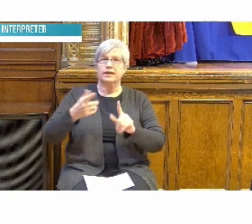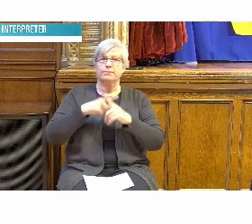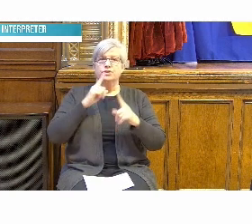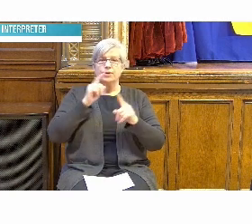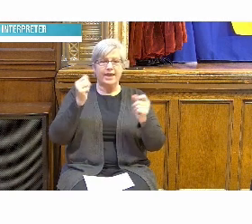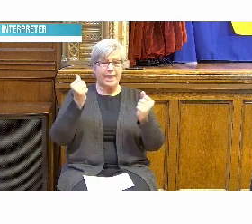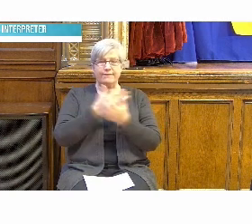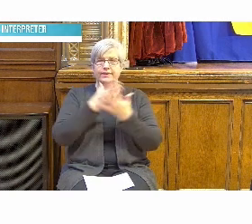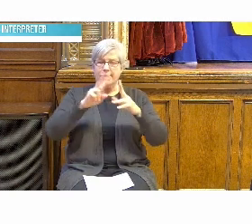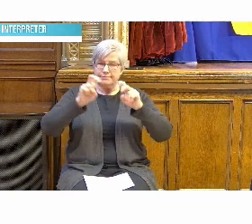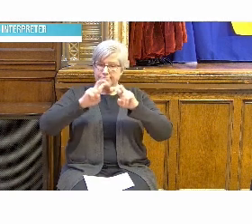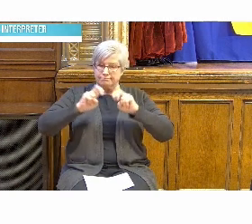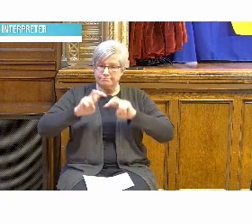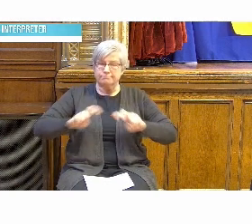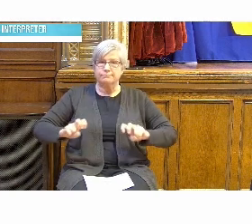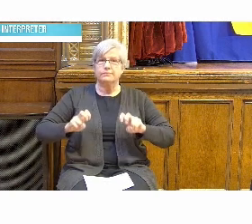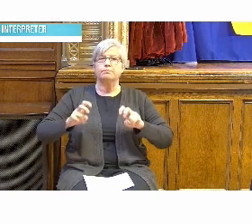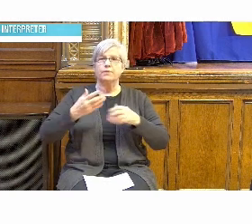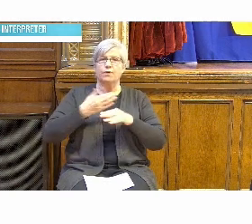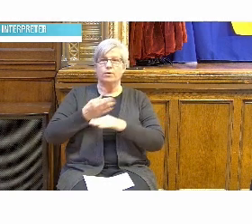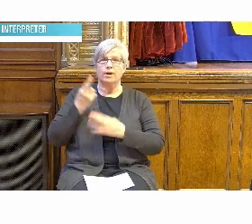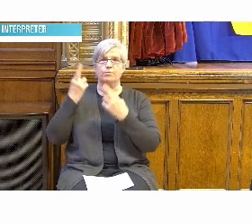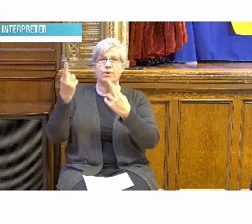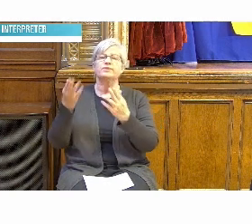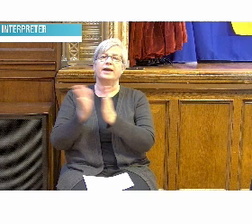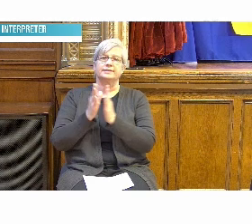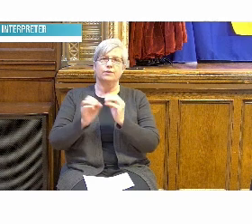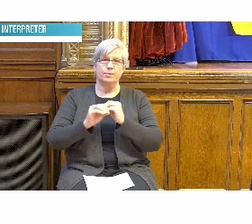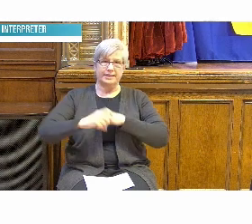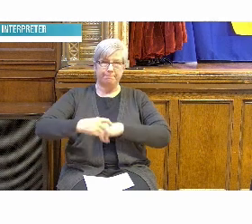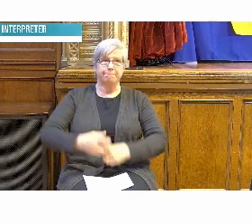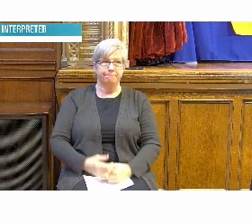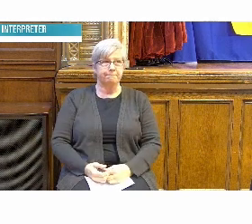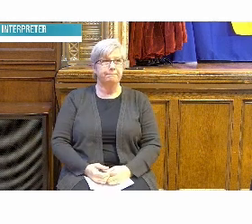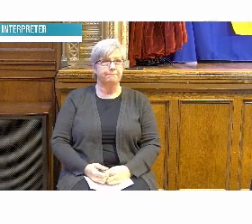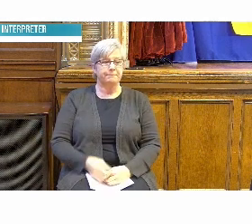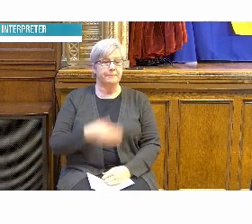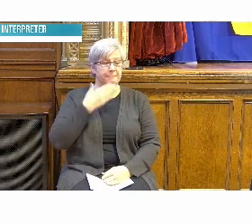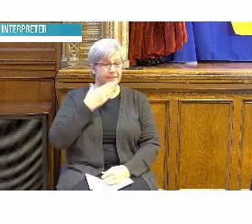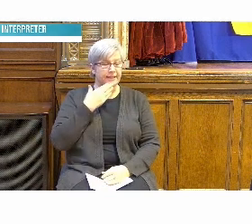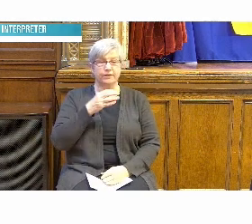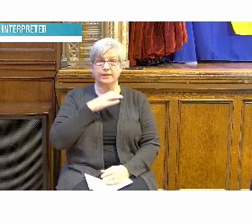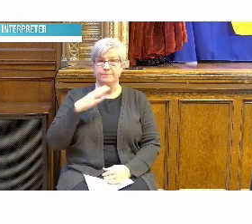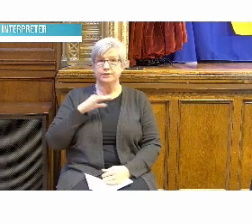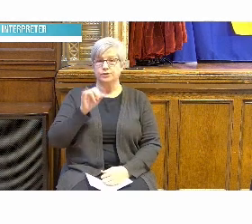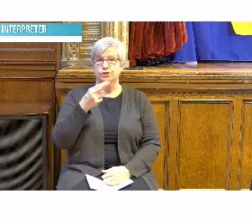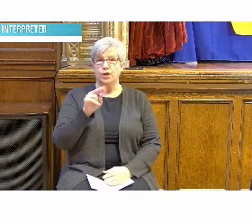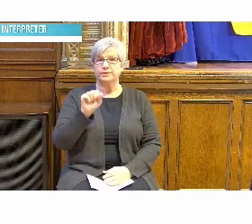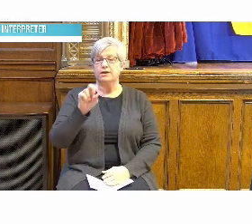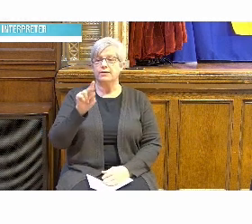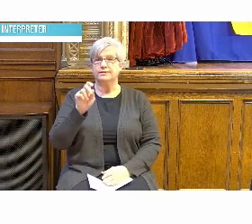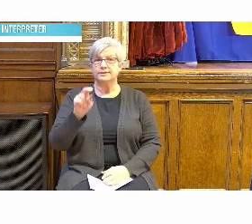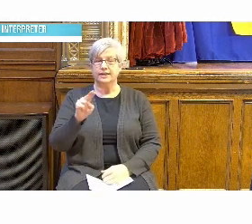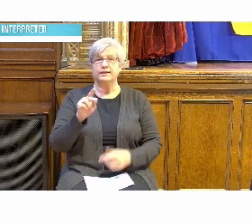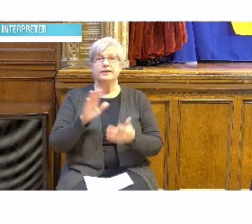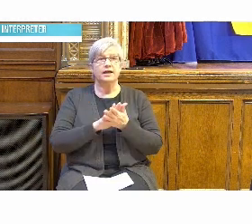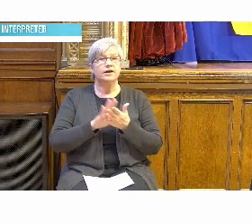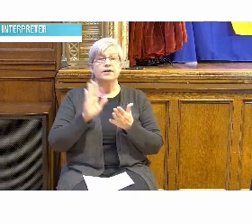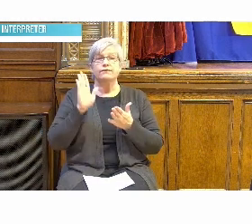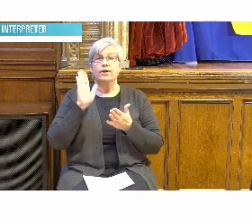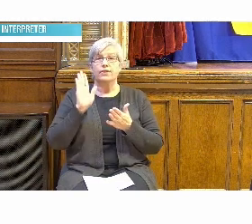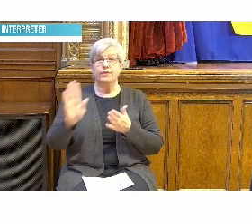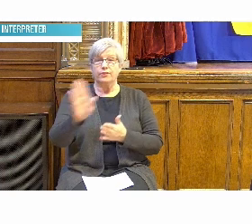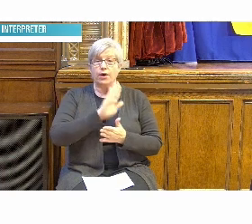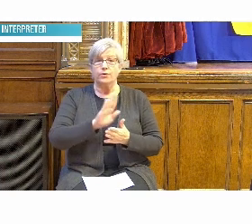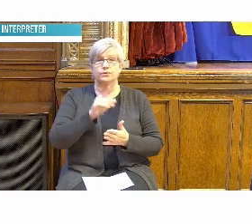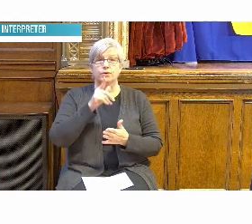and cross all T's. And that's why we're seeking an extension. Thank you, Commissioner Jones-Austin. For those that don't know